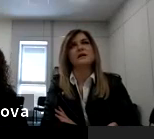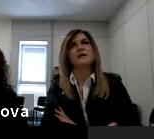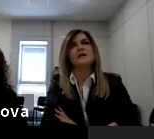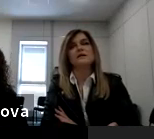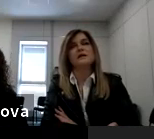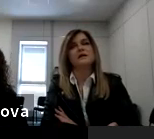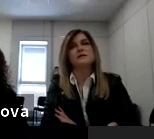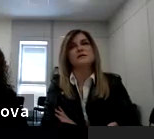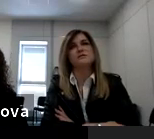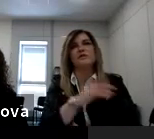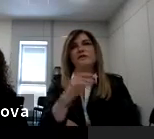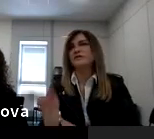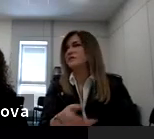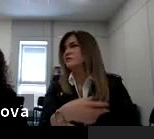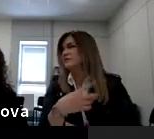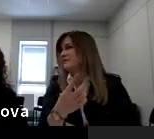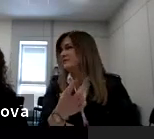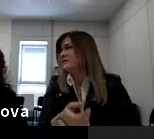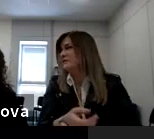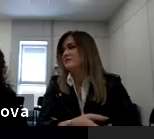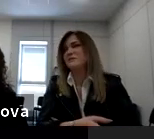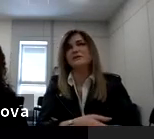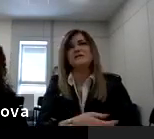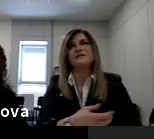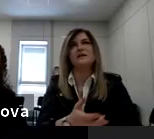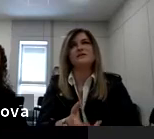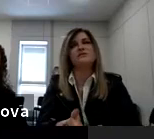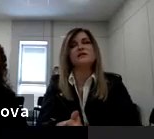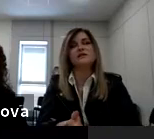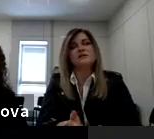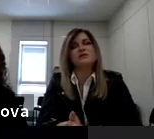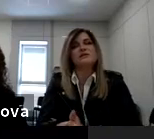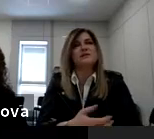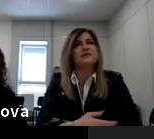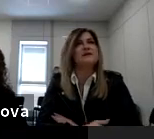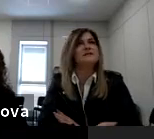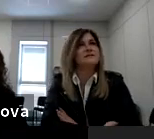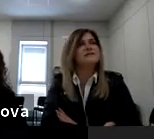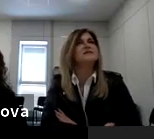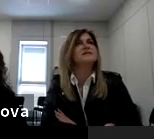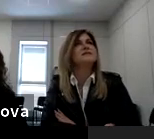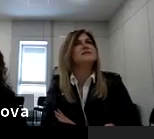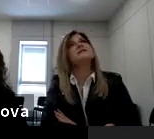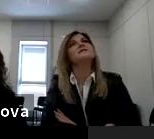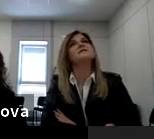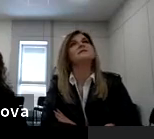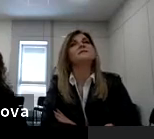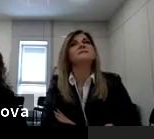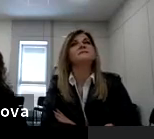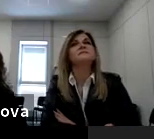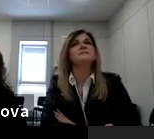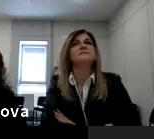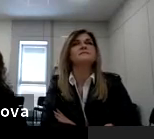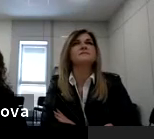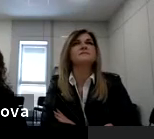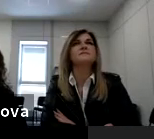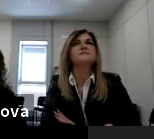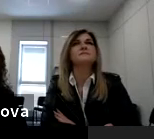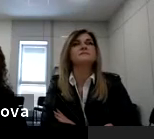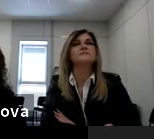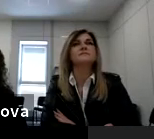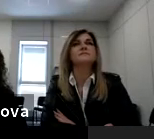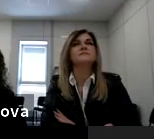So let us move through IntiTwin very fast, because actually it's just lighting effect. You can see that we can make